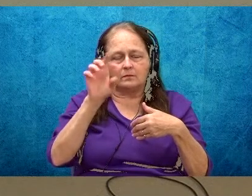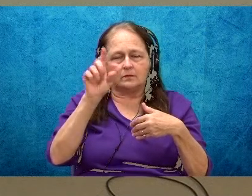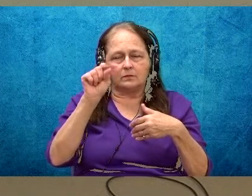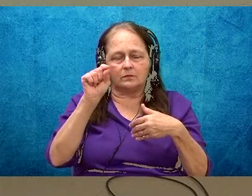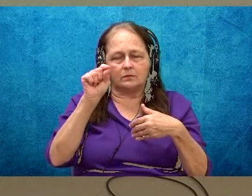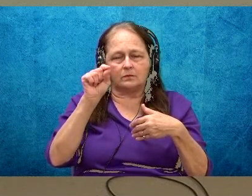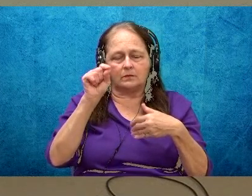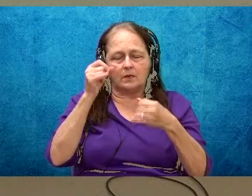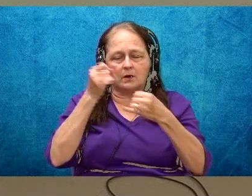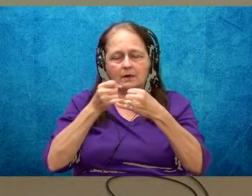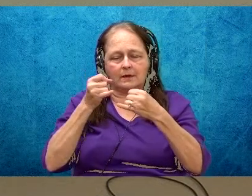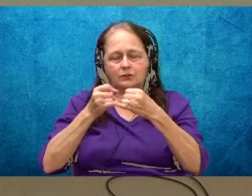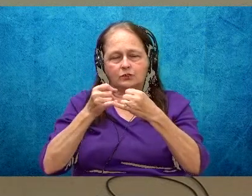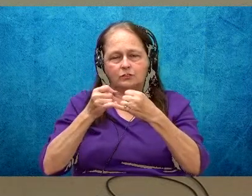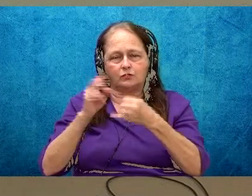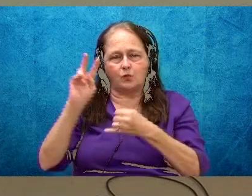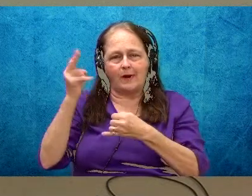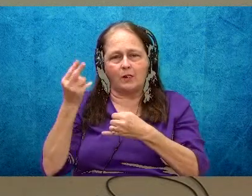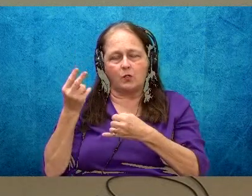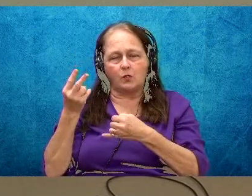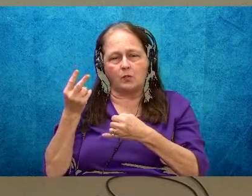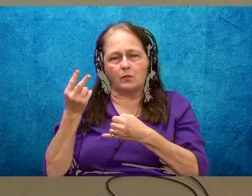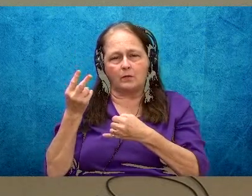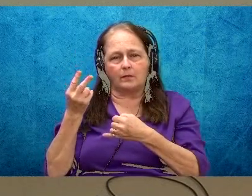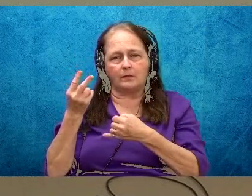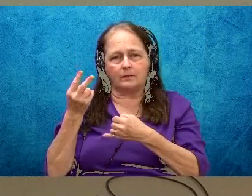120 inches squared.